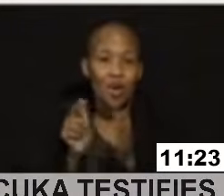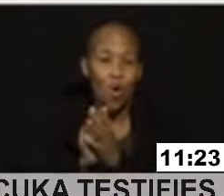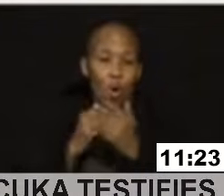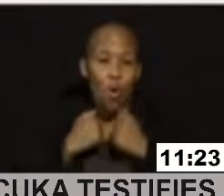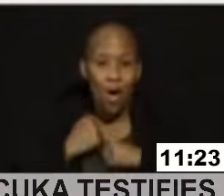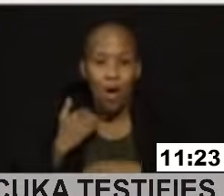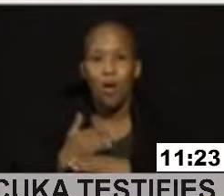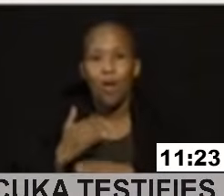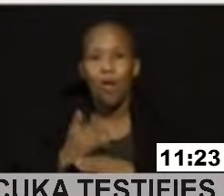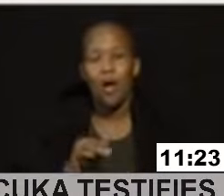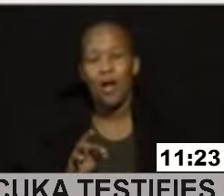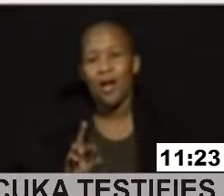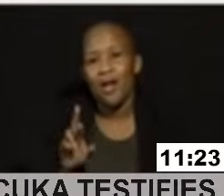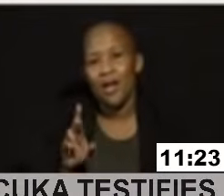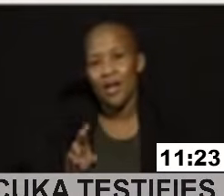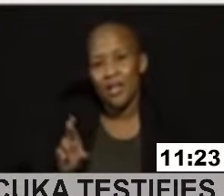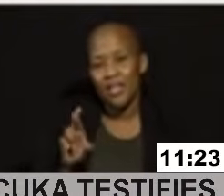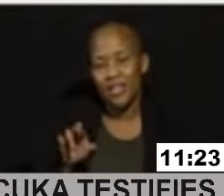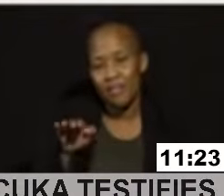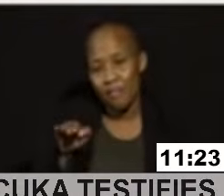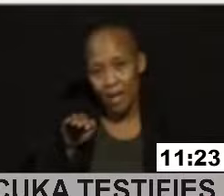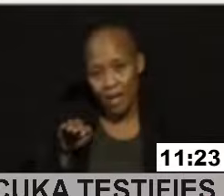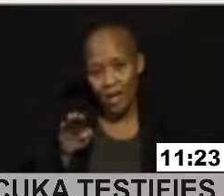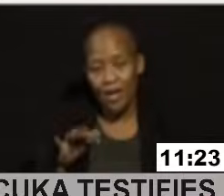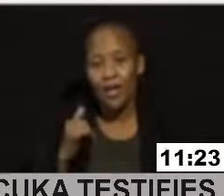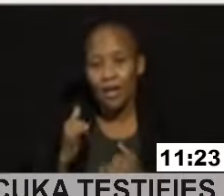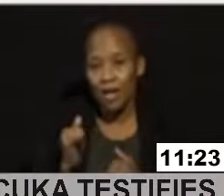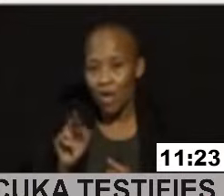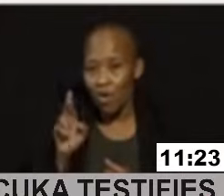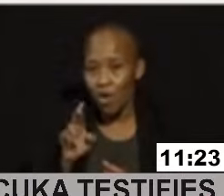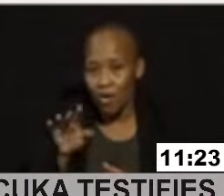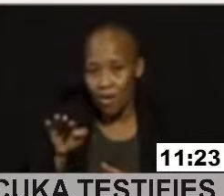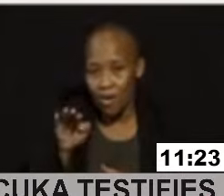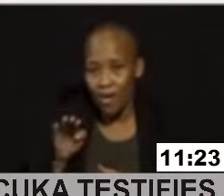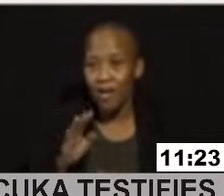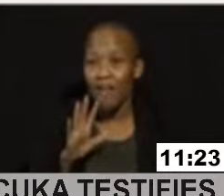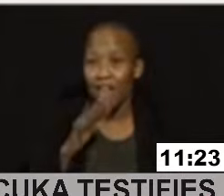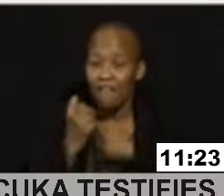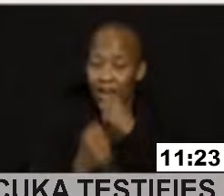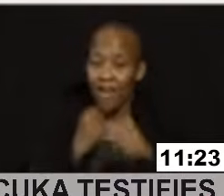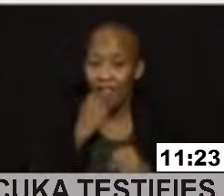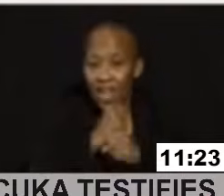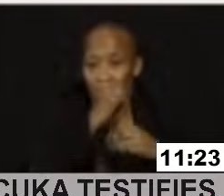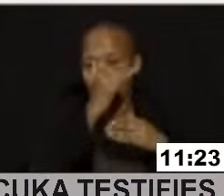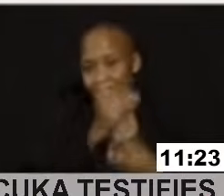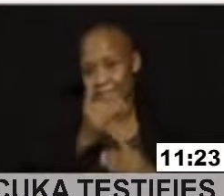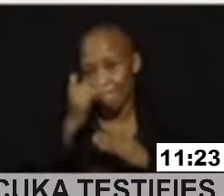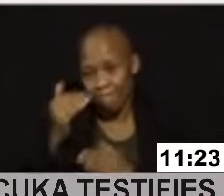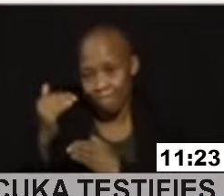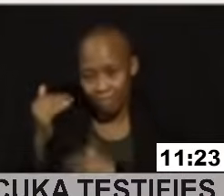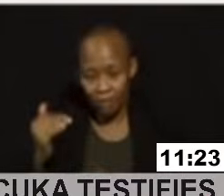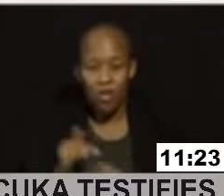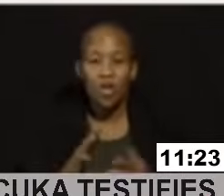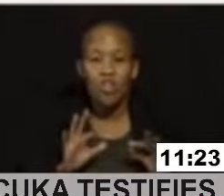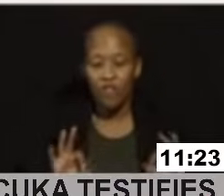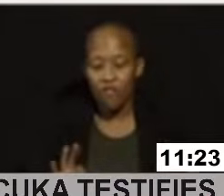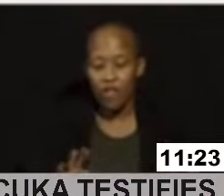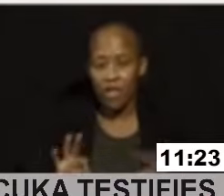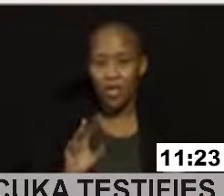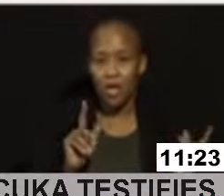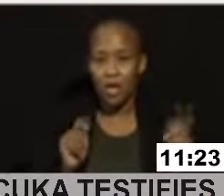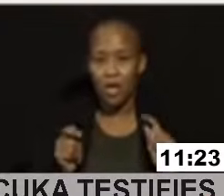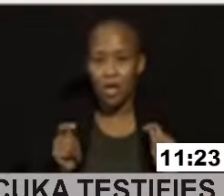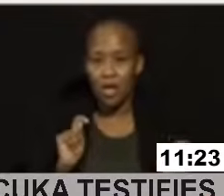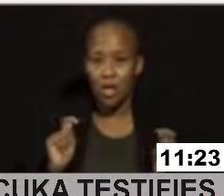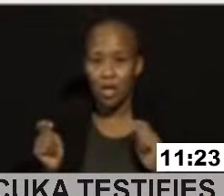And the Reserve Bank had this habit of changing their furniture every 5 years. So I inherited the